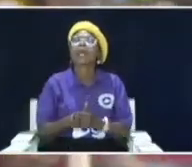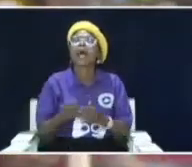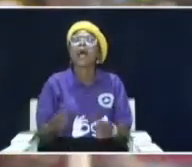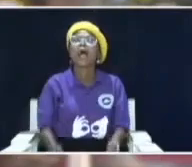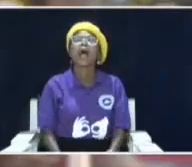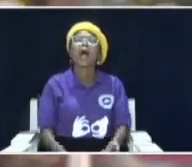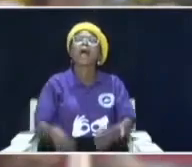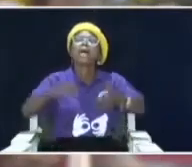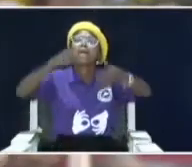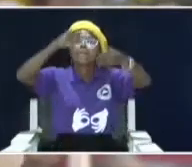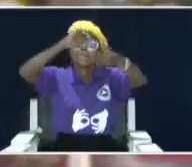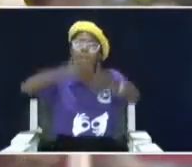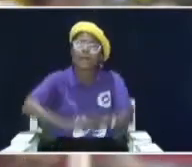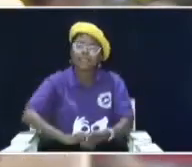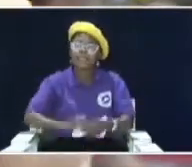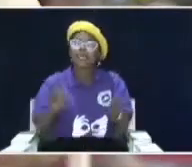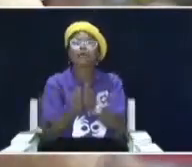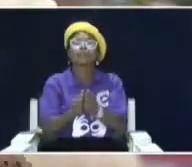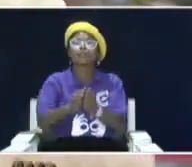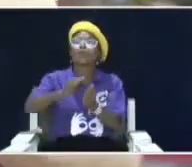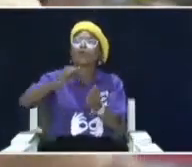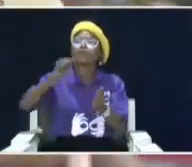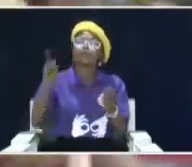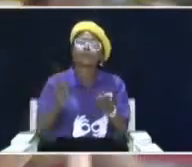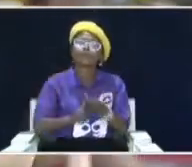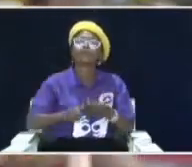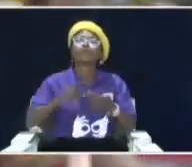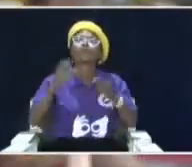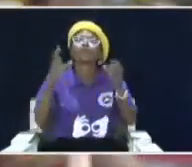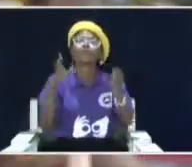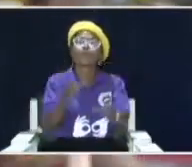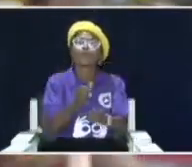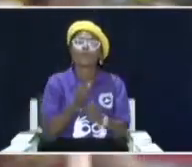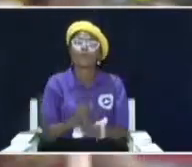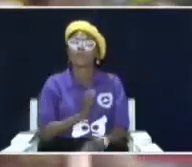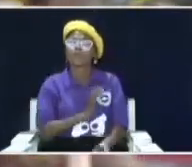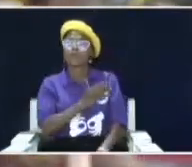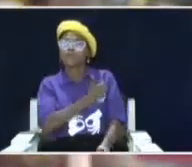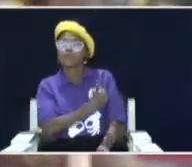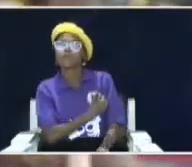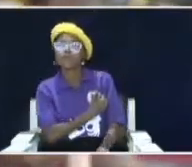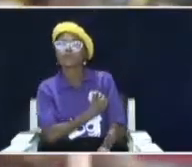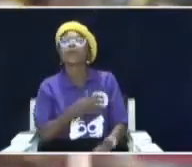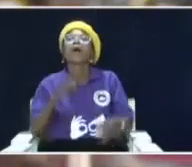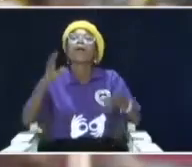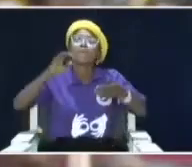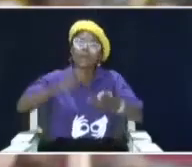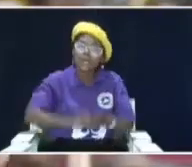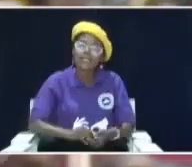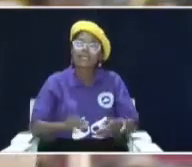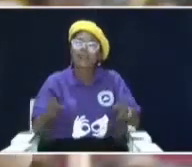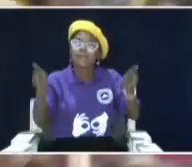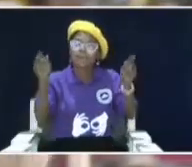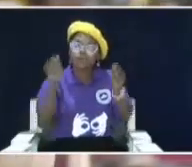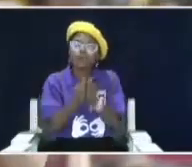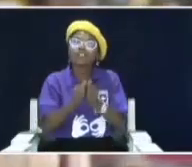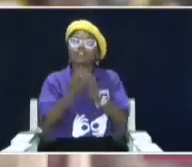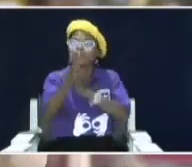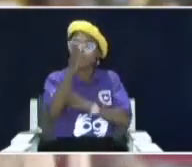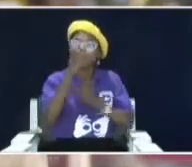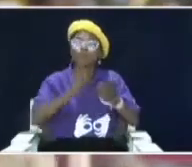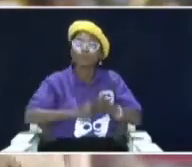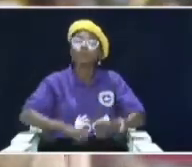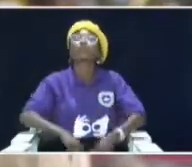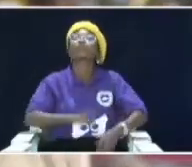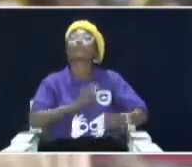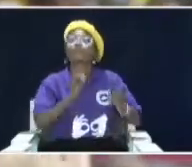with God to win souls. Partner with God to win souls. Partner with God to win souls. And let God do what he